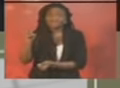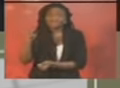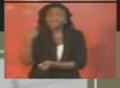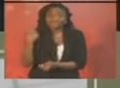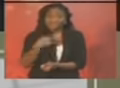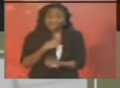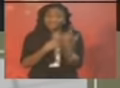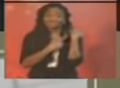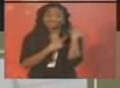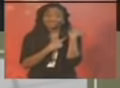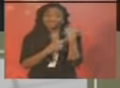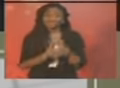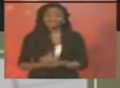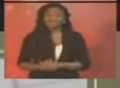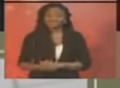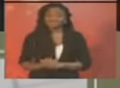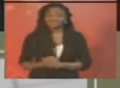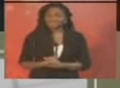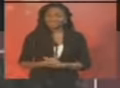hands. Next slide.